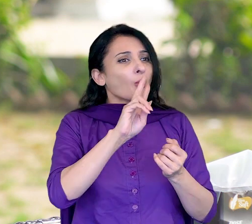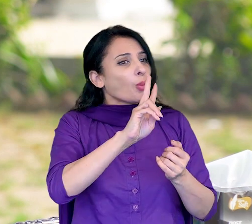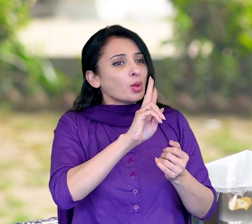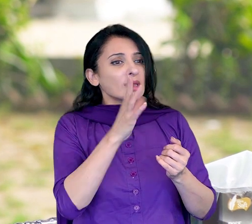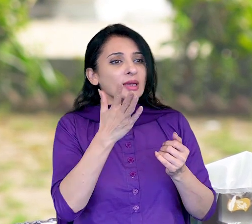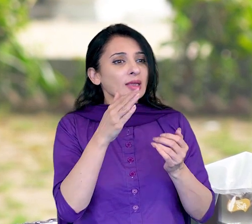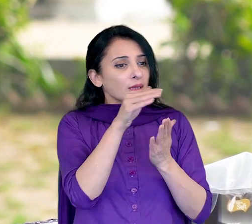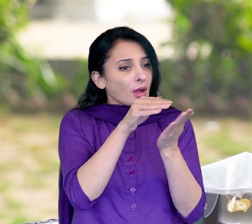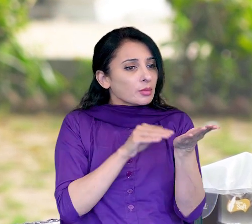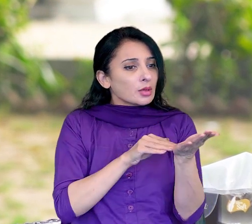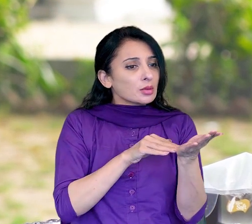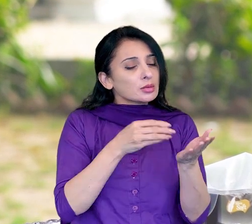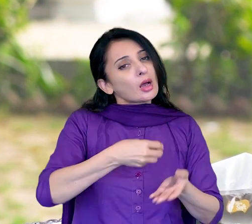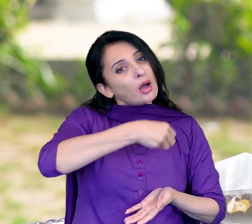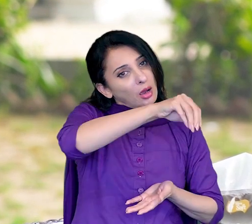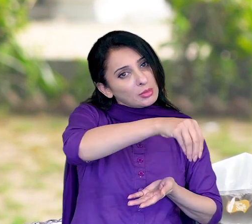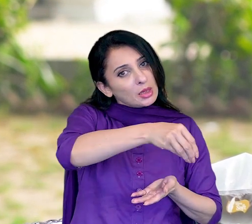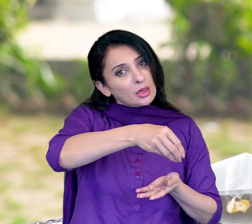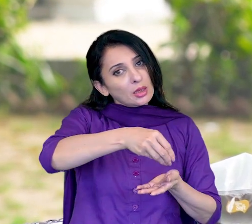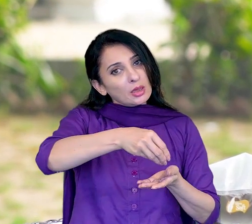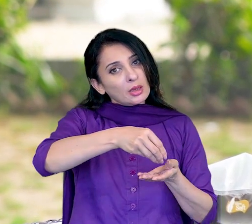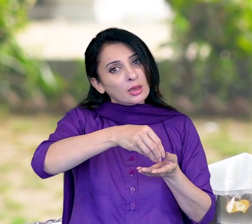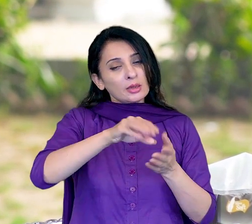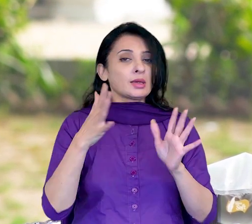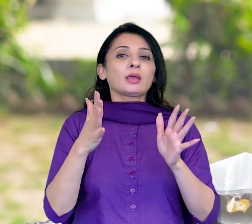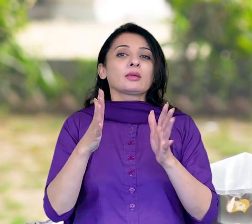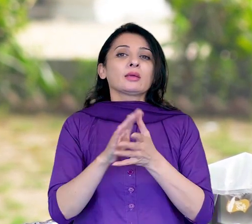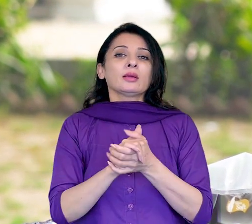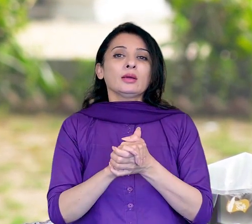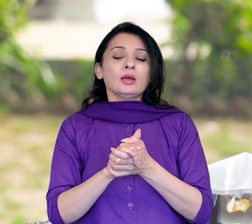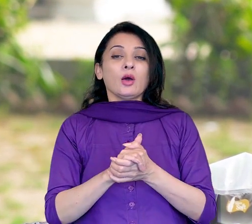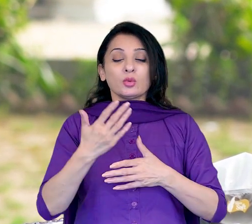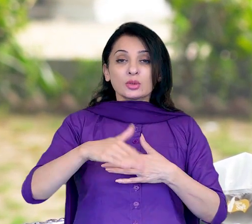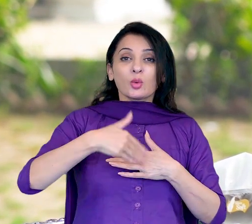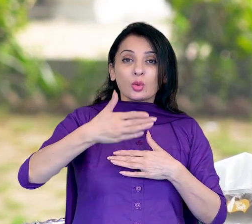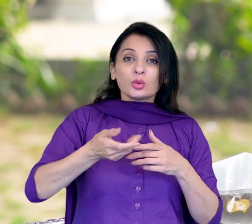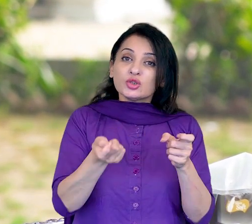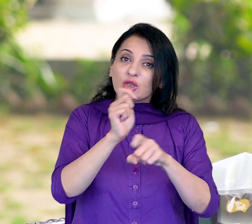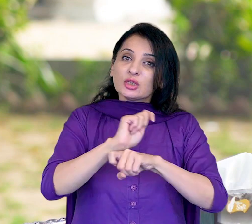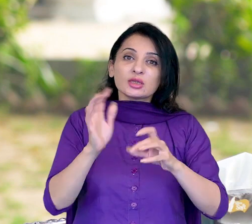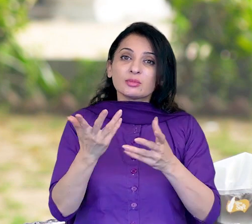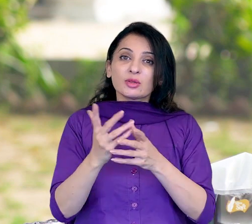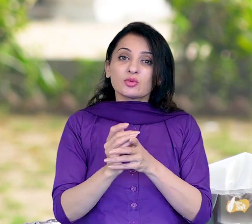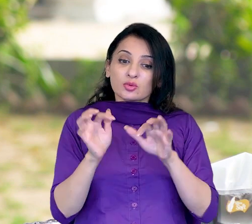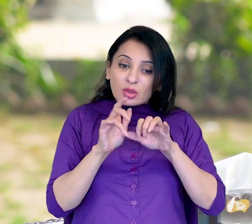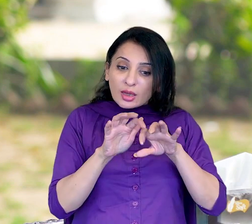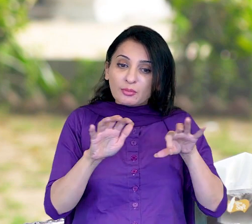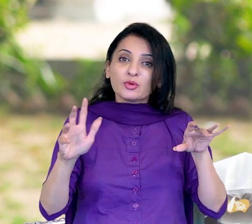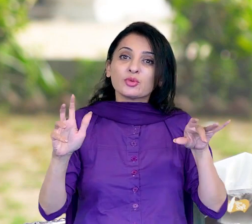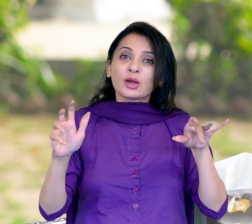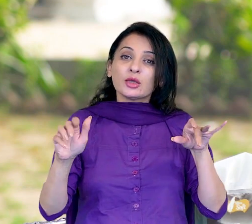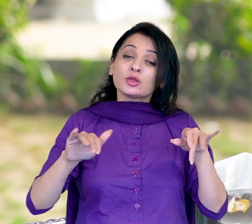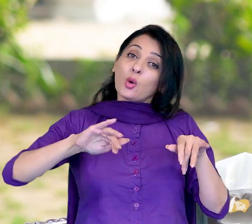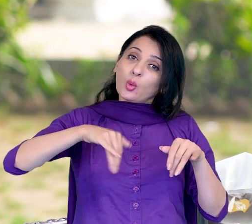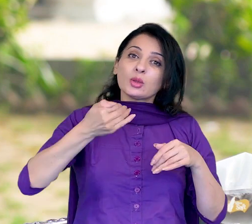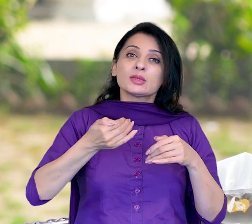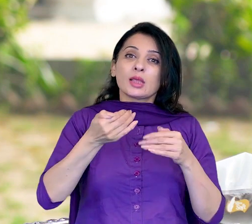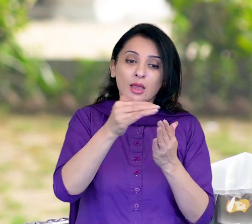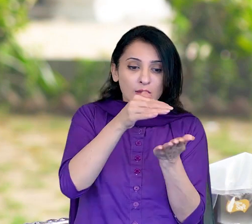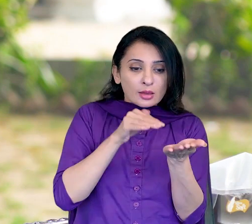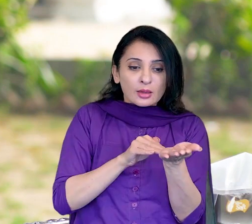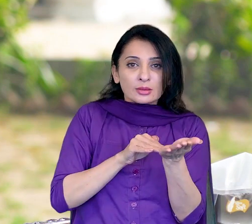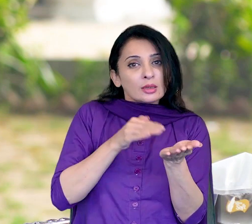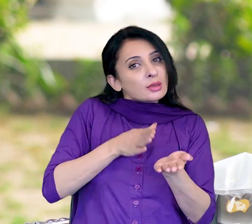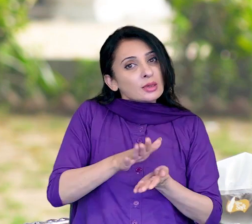invoices, and that was simplified by having, from a computerized information system, they started having